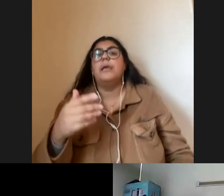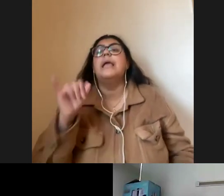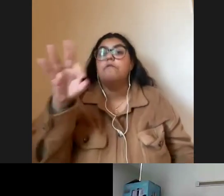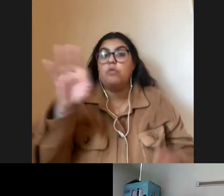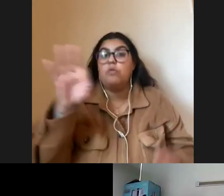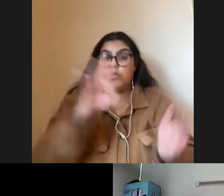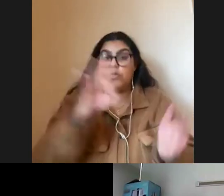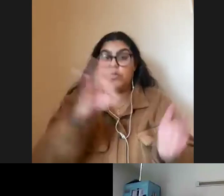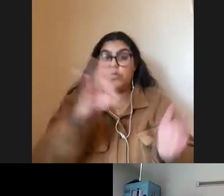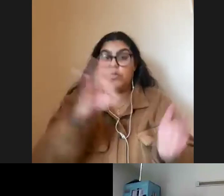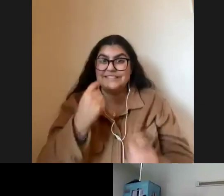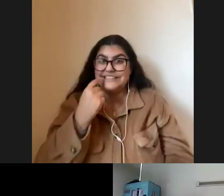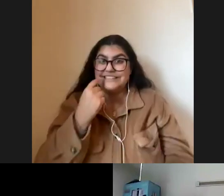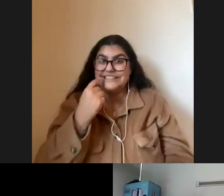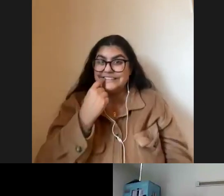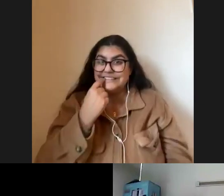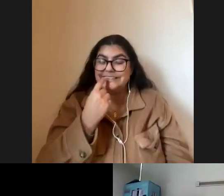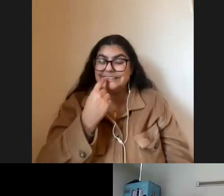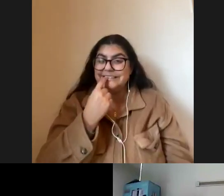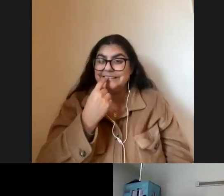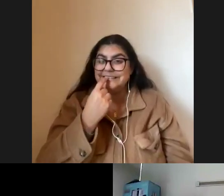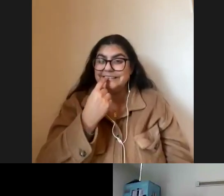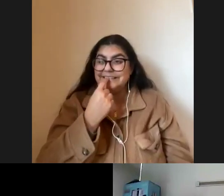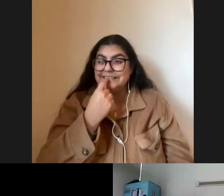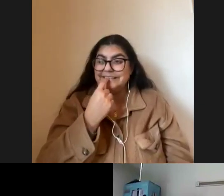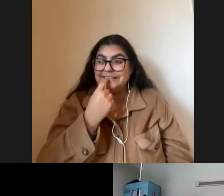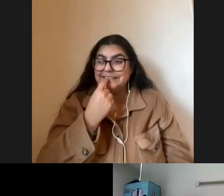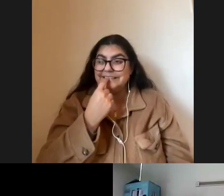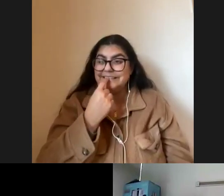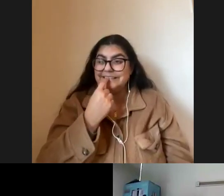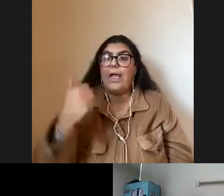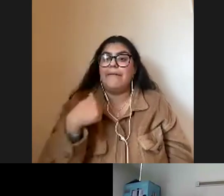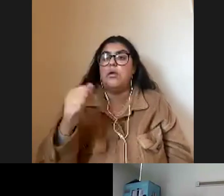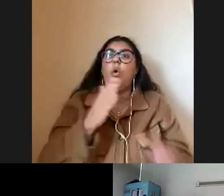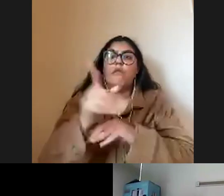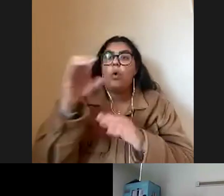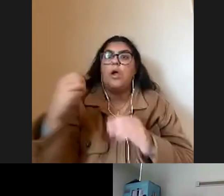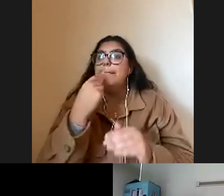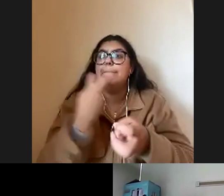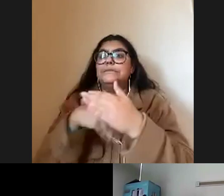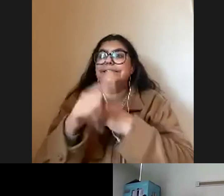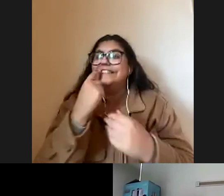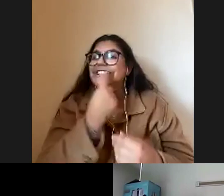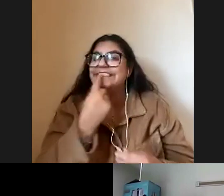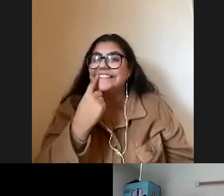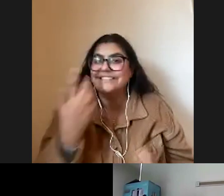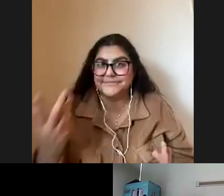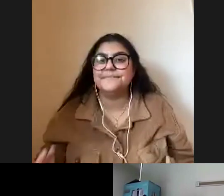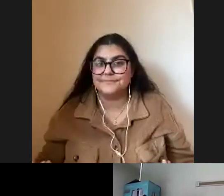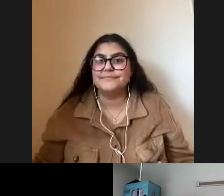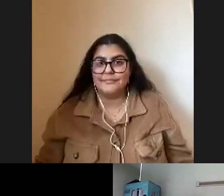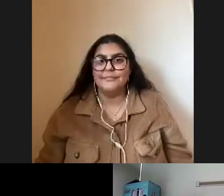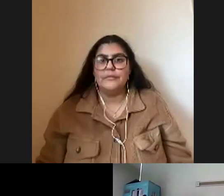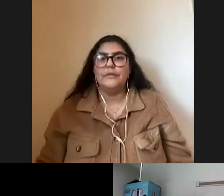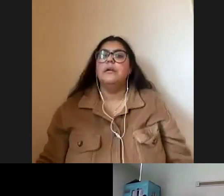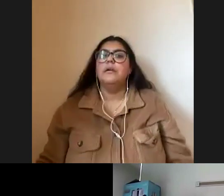teeth, like a parrotfish beak will have like hundreds of bones just inside the beak alone. So yeah. Wild. A fourth grader would like to